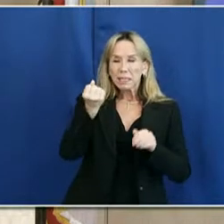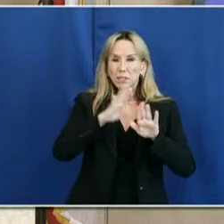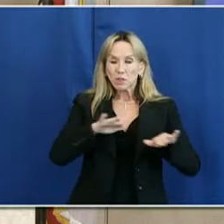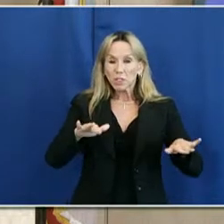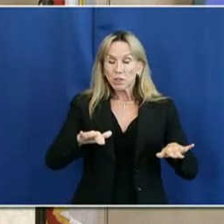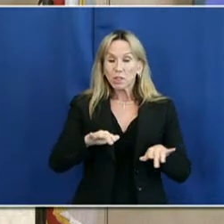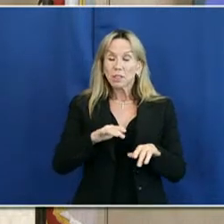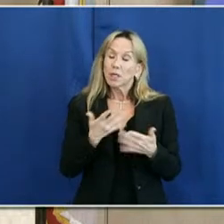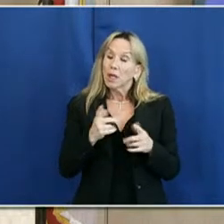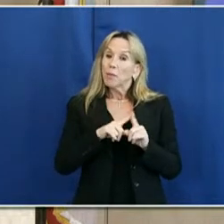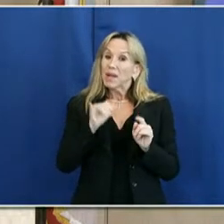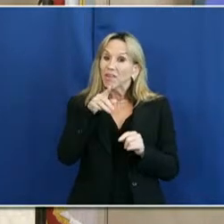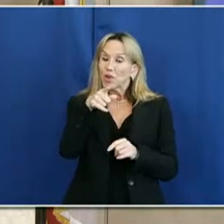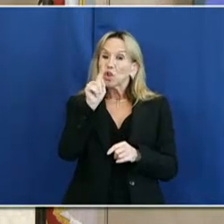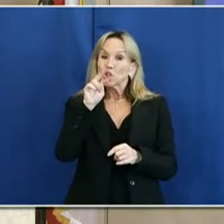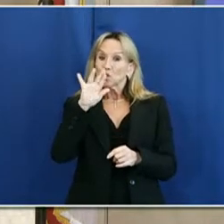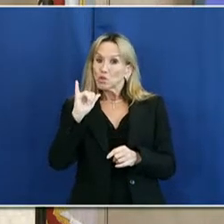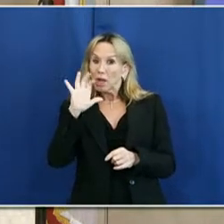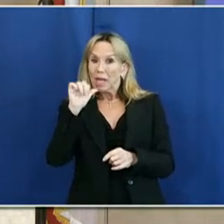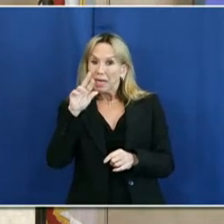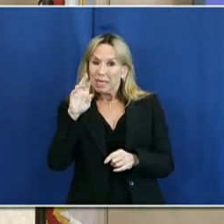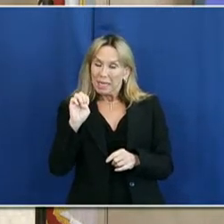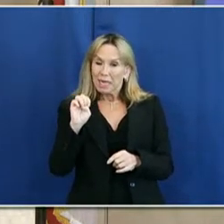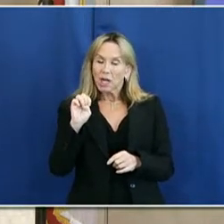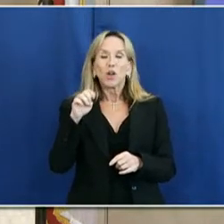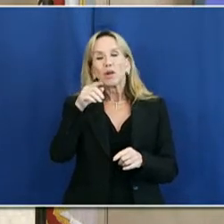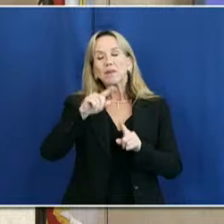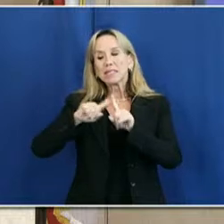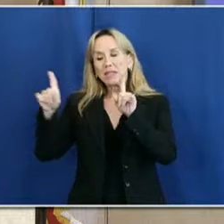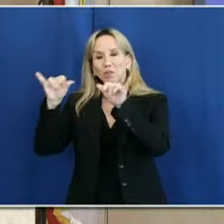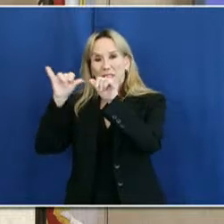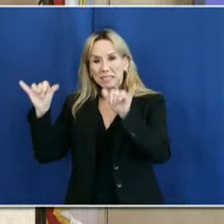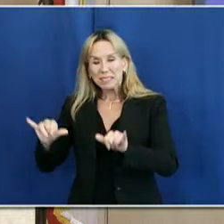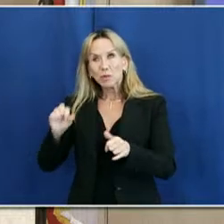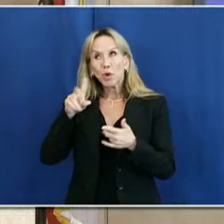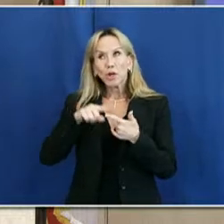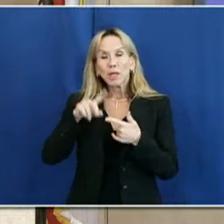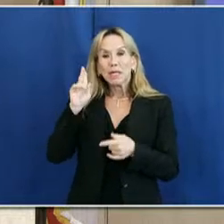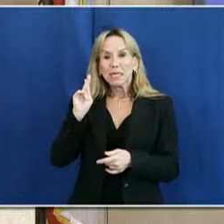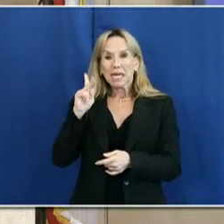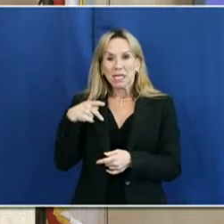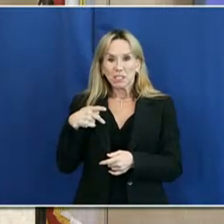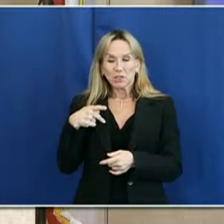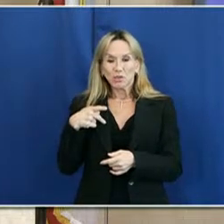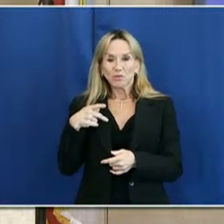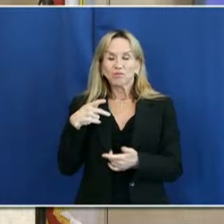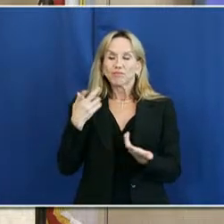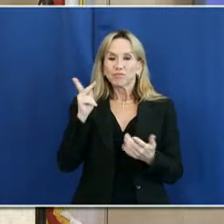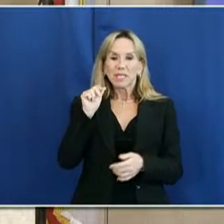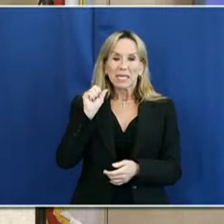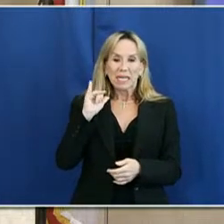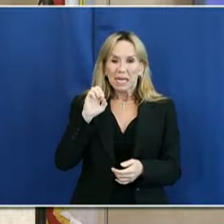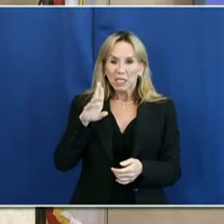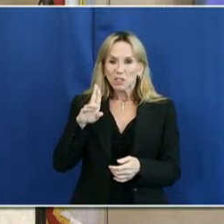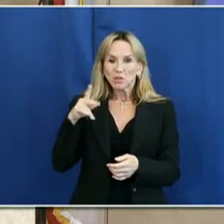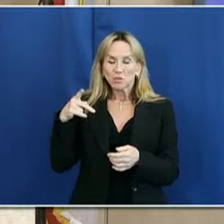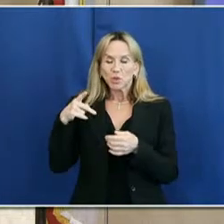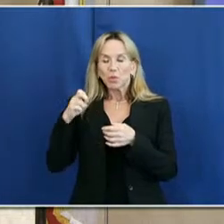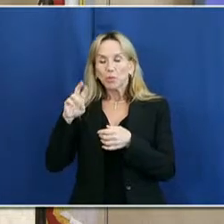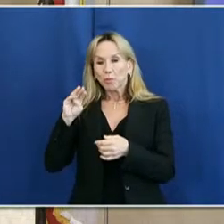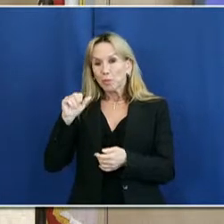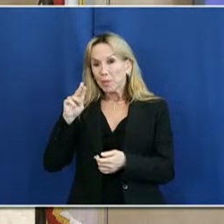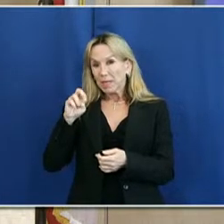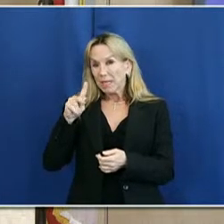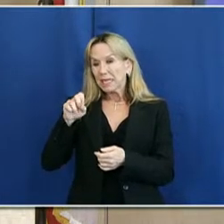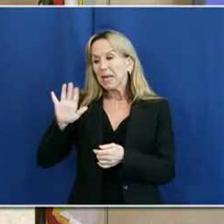at a TRICARE, in which case you would have to go through your system, or if you're Kaiser Permanente, who is not a part of our regional collaborative, then you'd have to